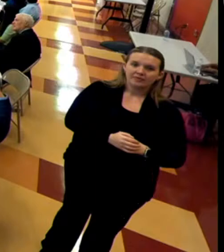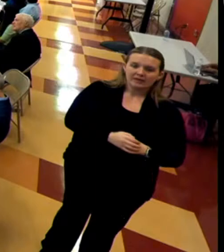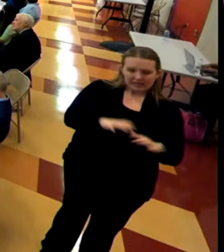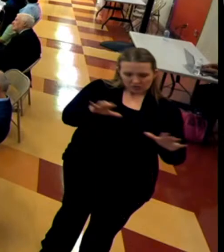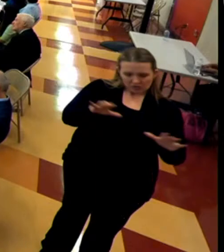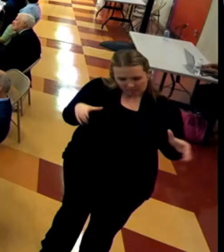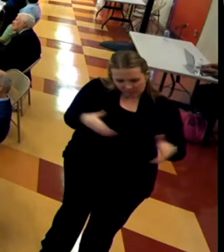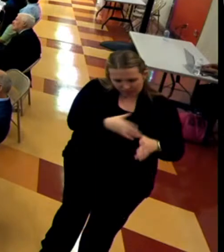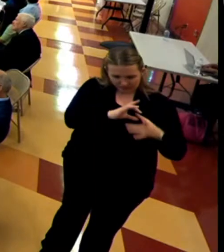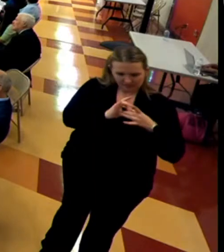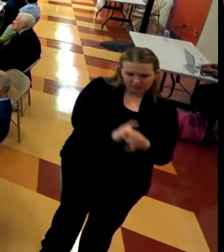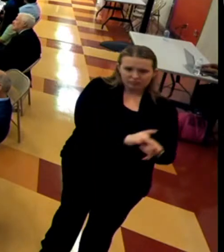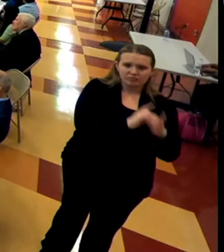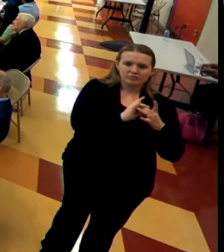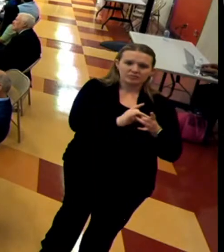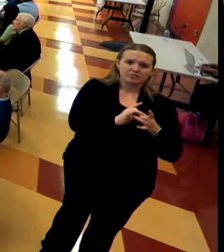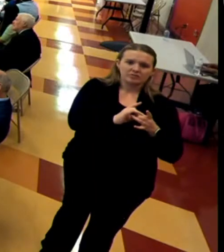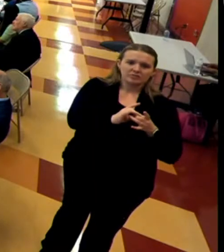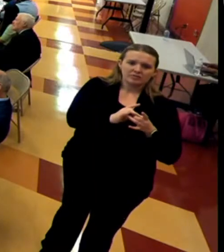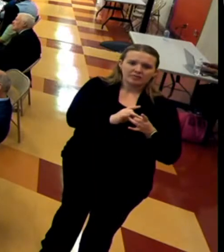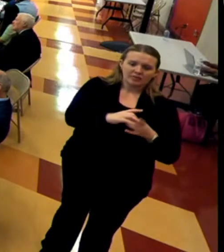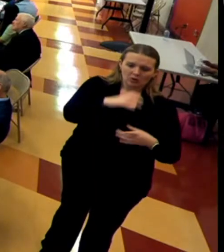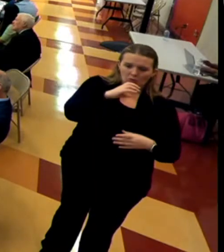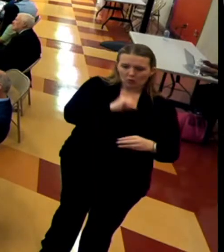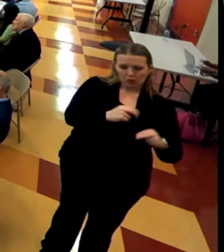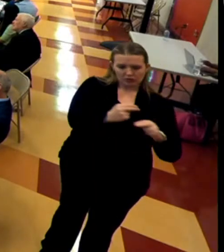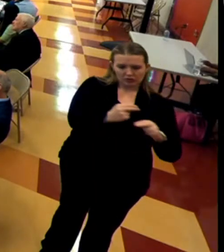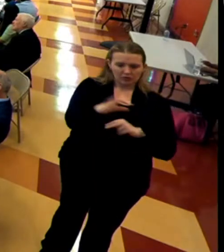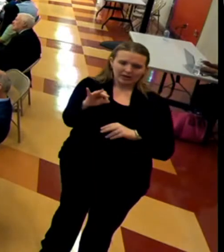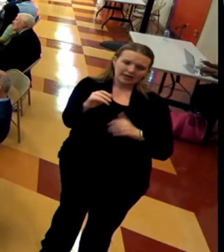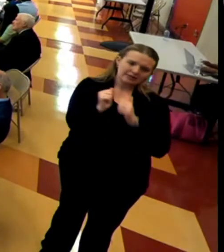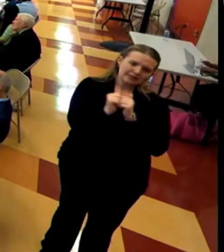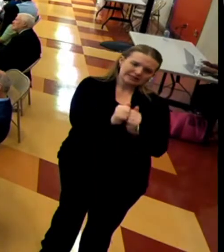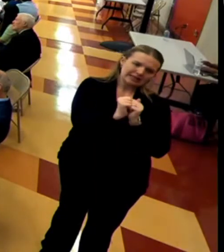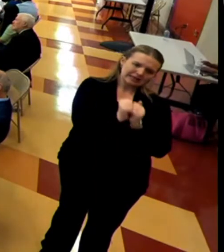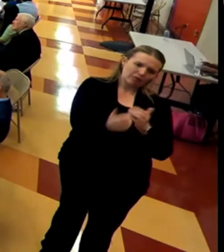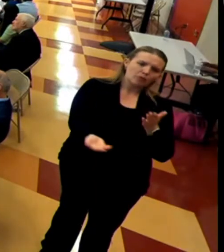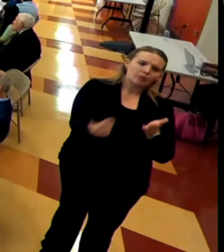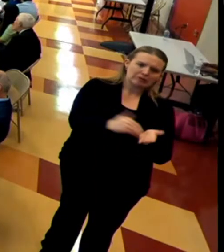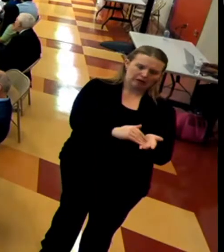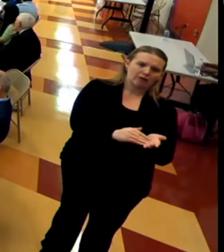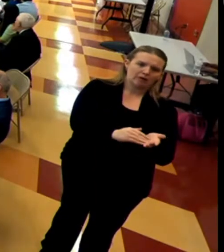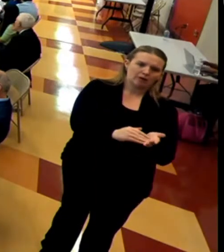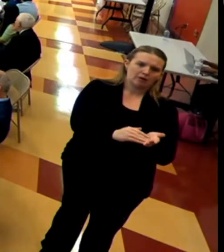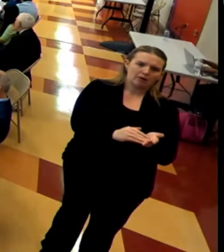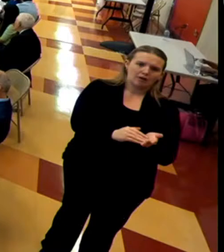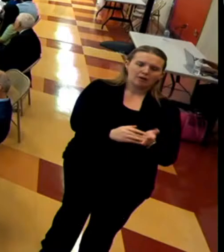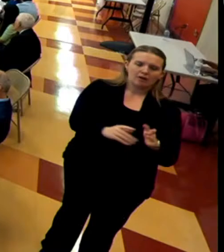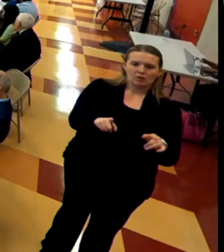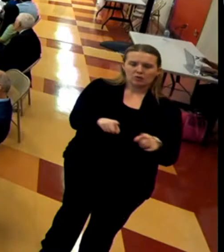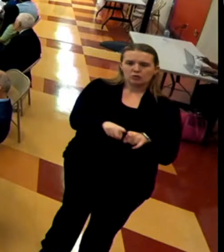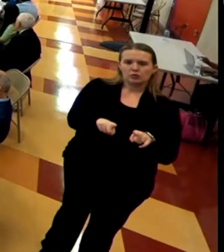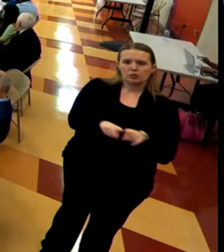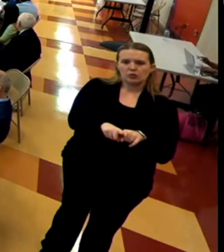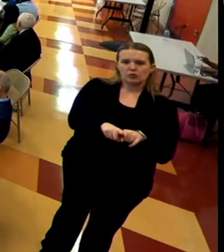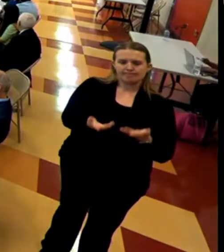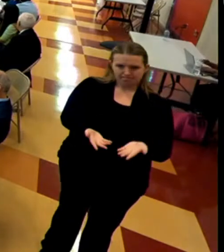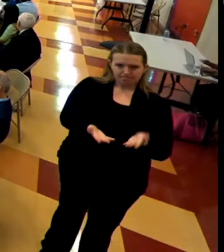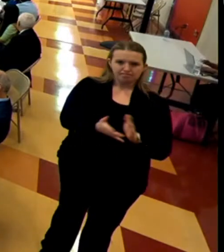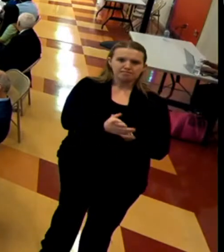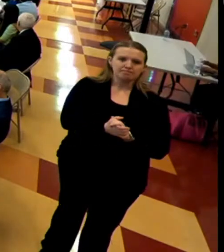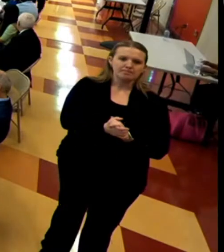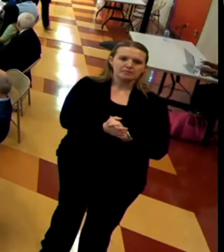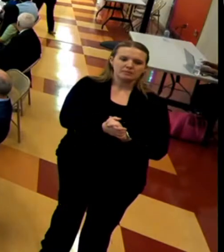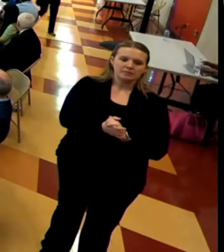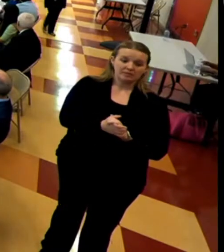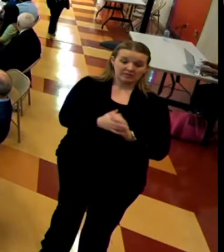at least bring Old Highway 90 back together again too. So that is what